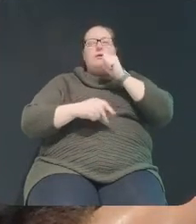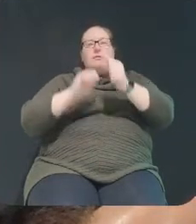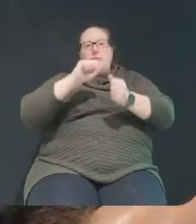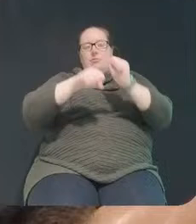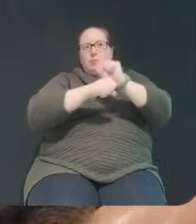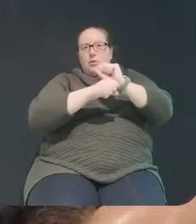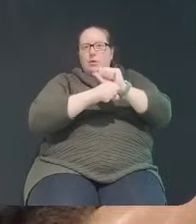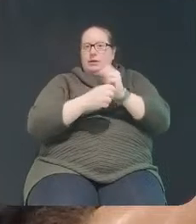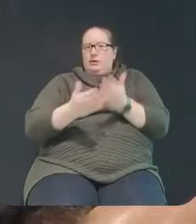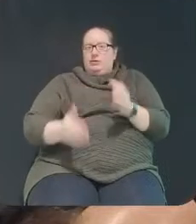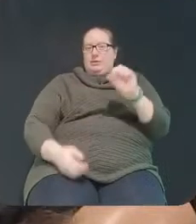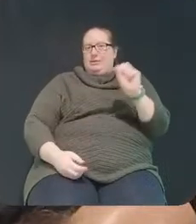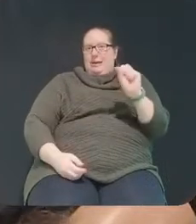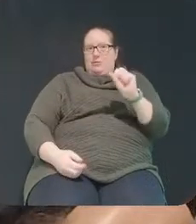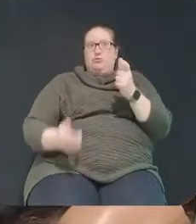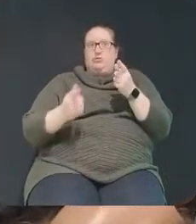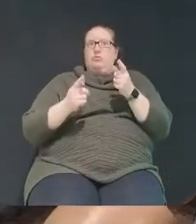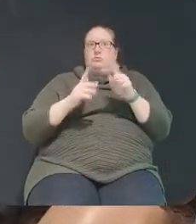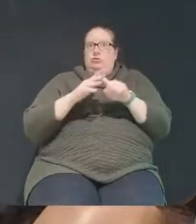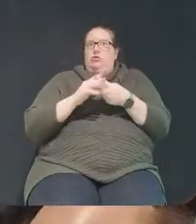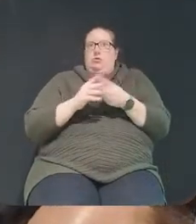immediately.